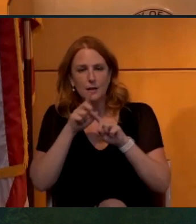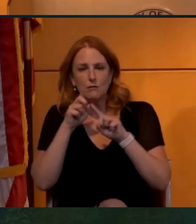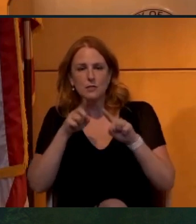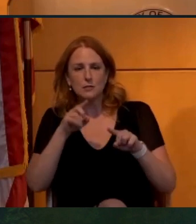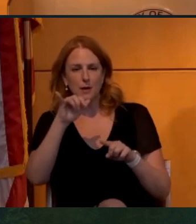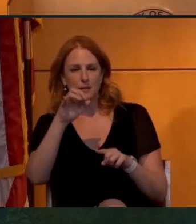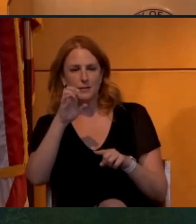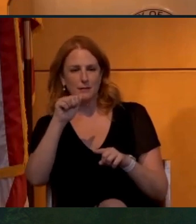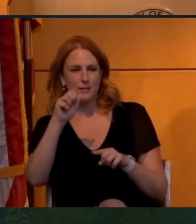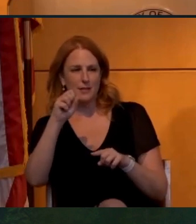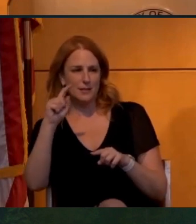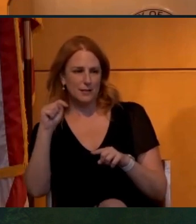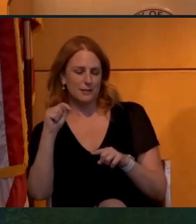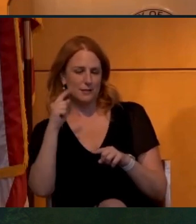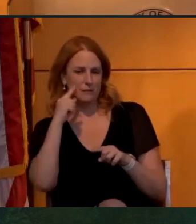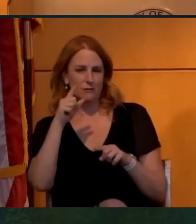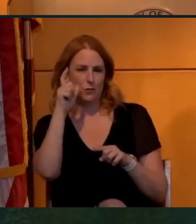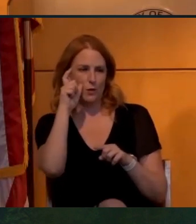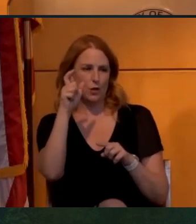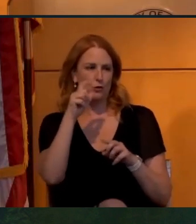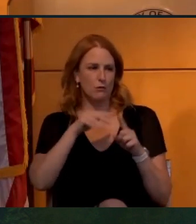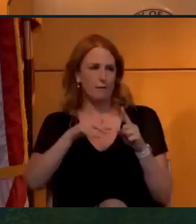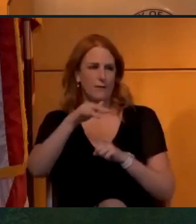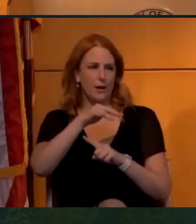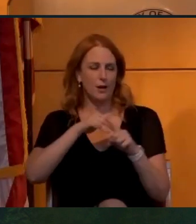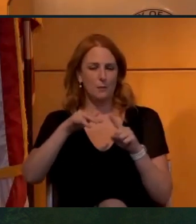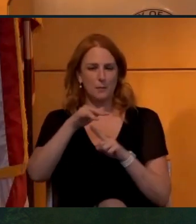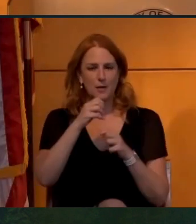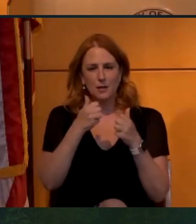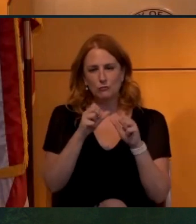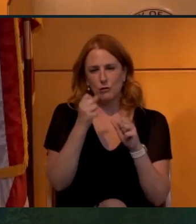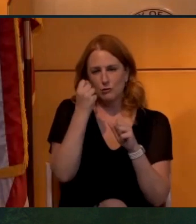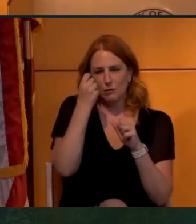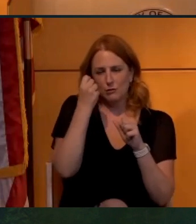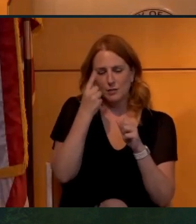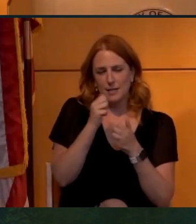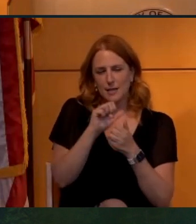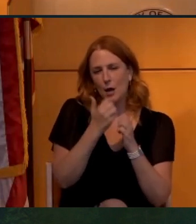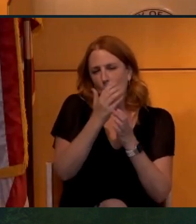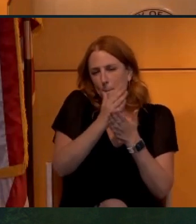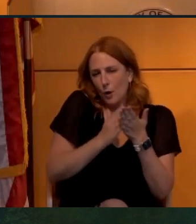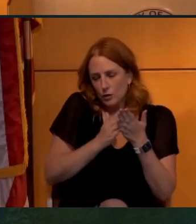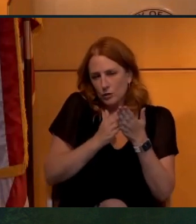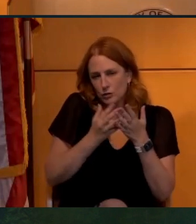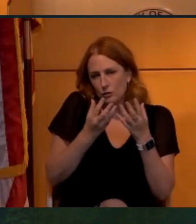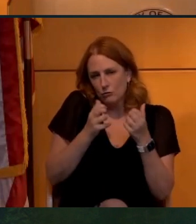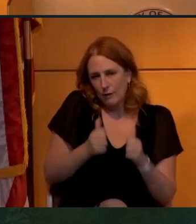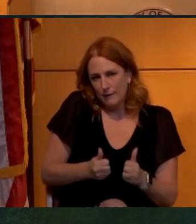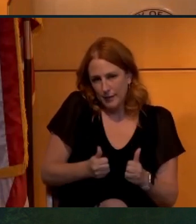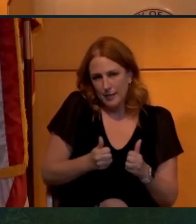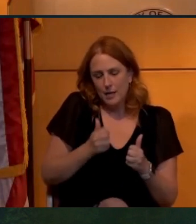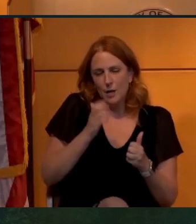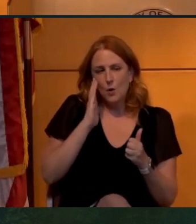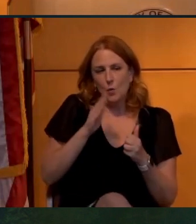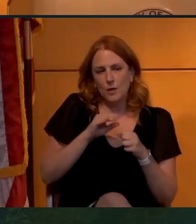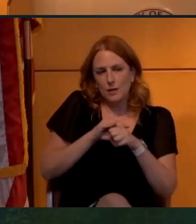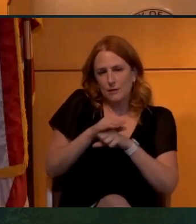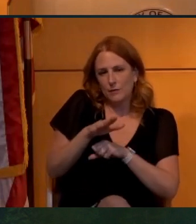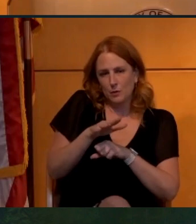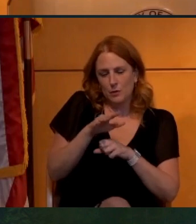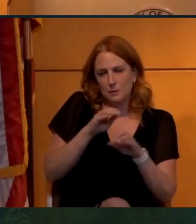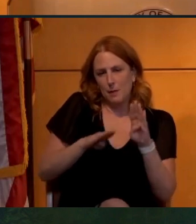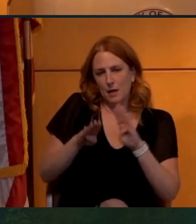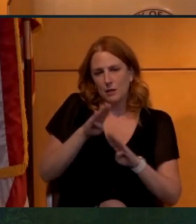lunar environment as a proxy for understanding how partial gravity and deep space radiation influence biological processes.